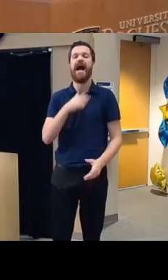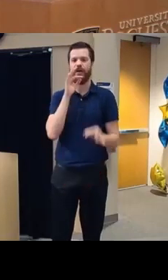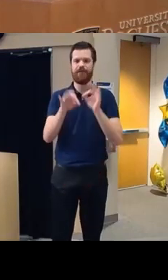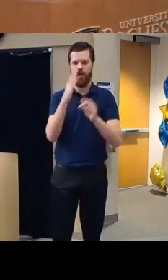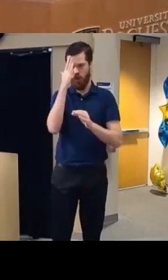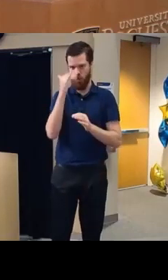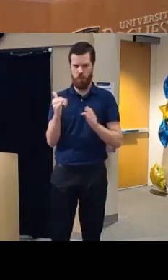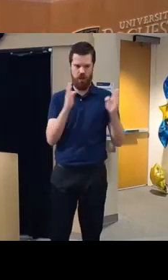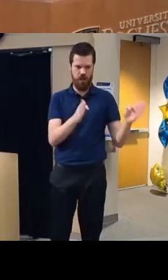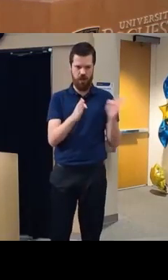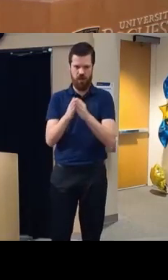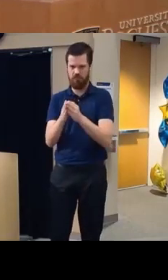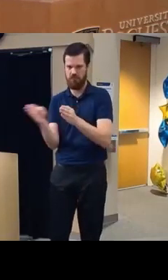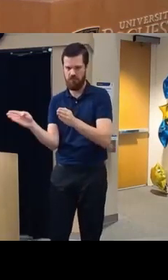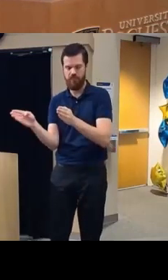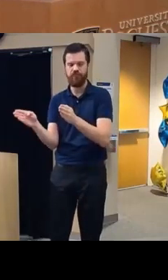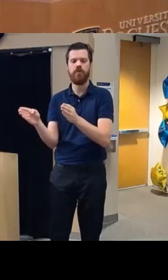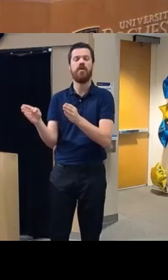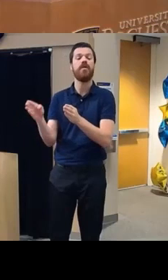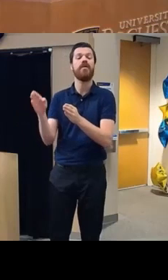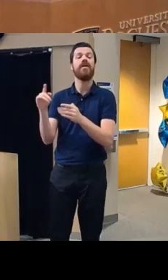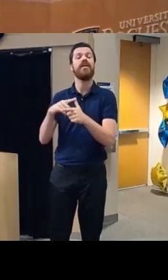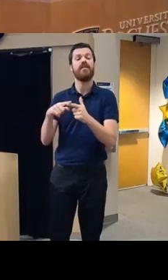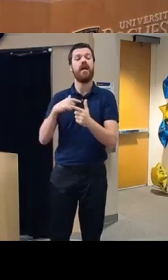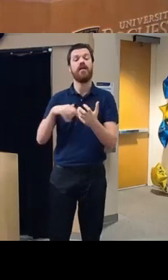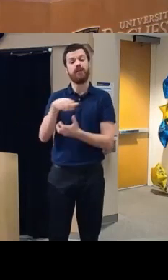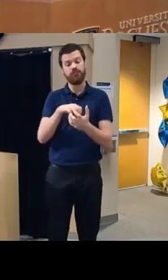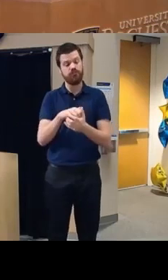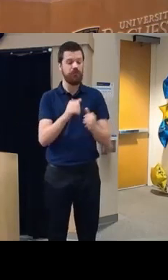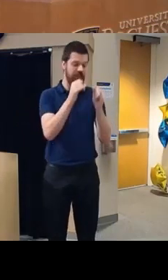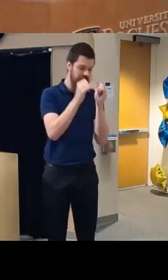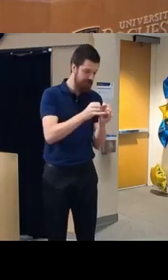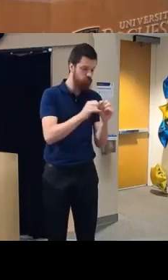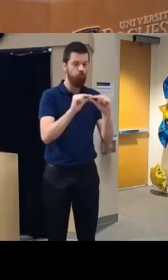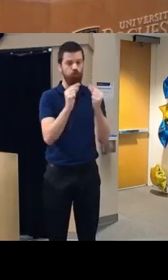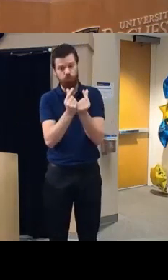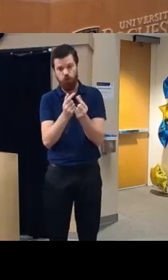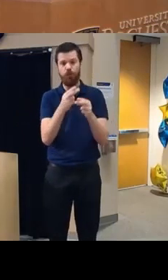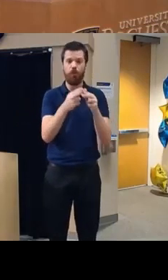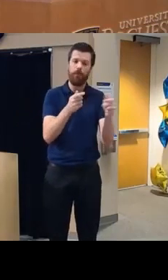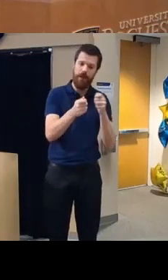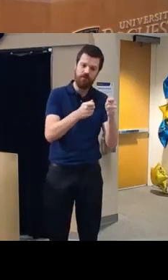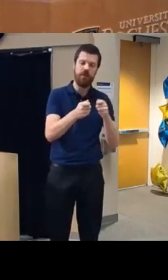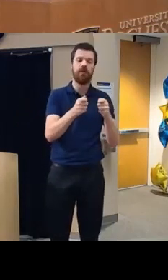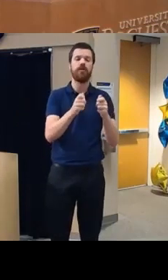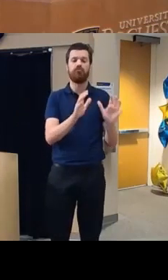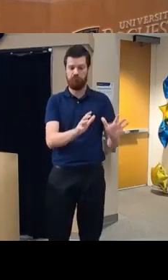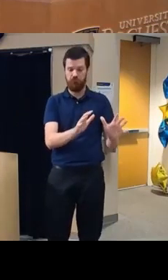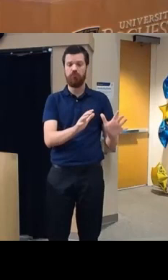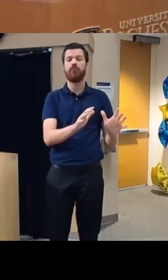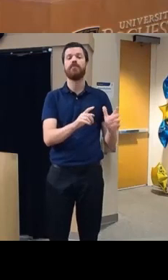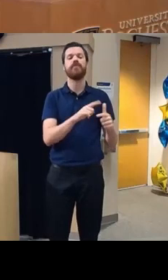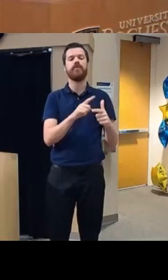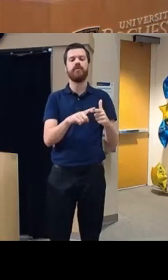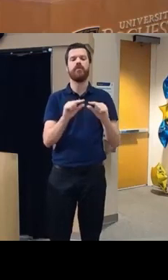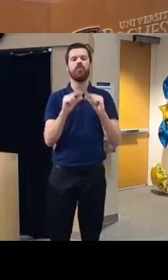that's relevant in a minute. And essentially, like I said before, we had a combination of group and individual weight management, and then we had